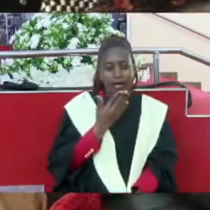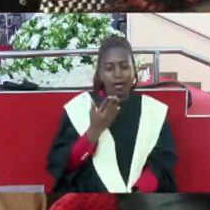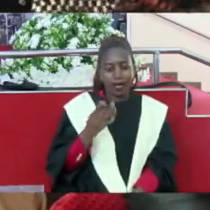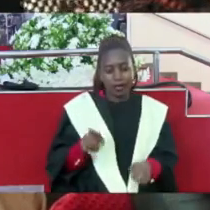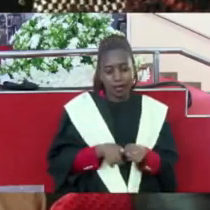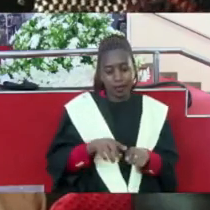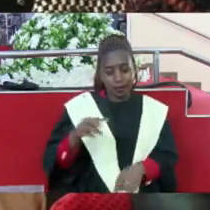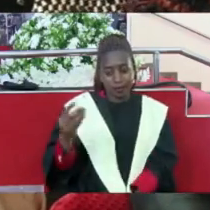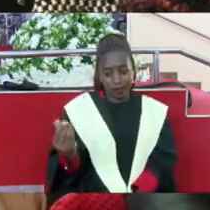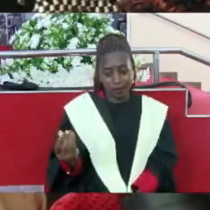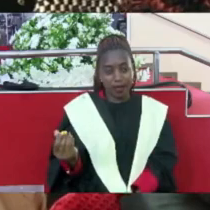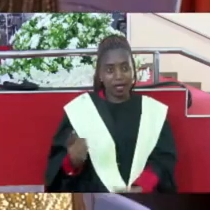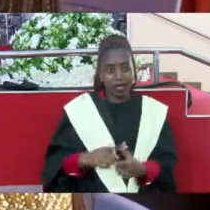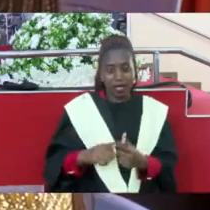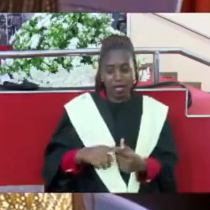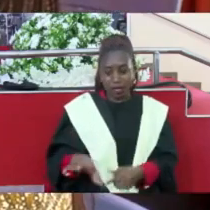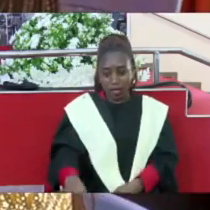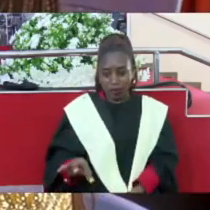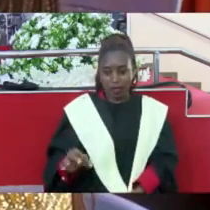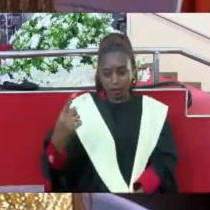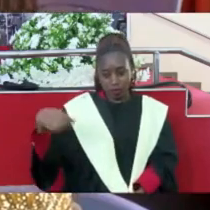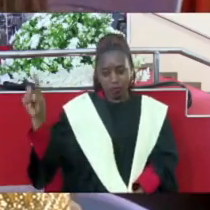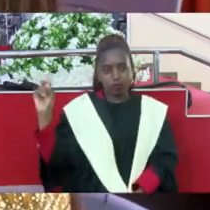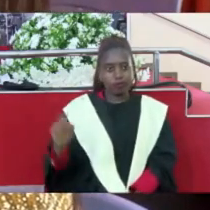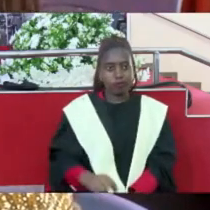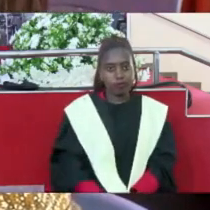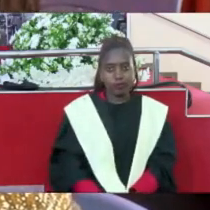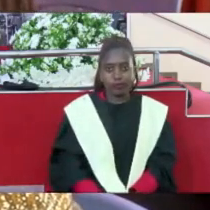the money. Alafu anatoka. Then he picks them.